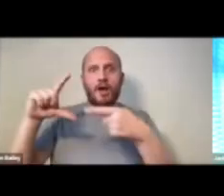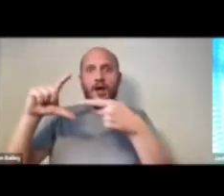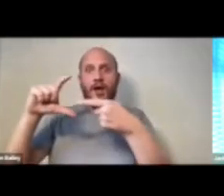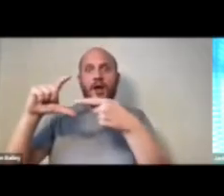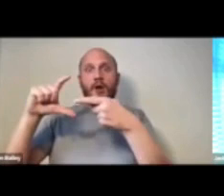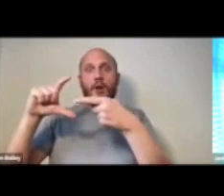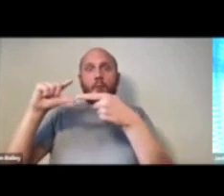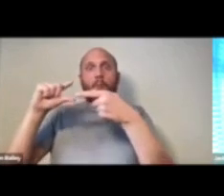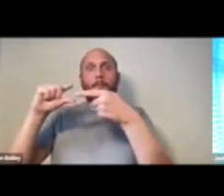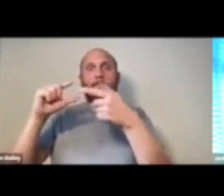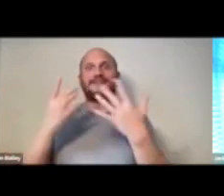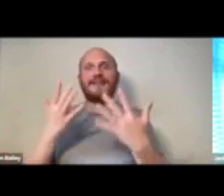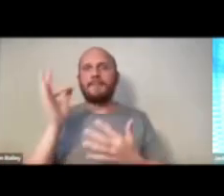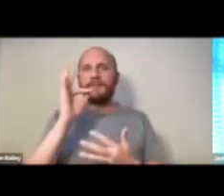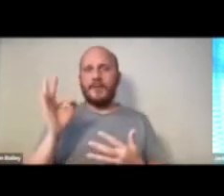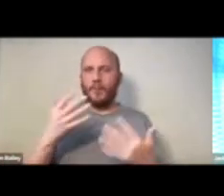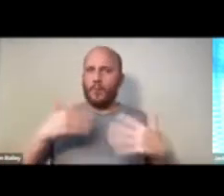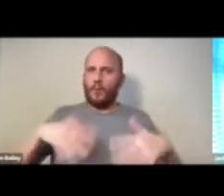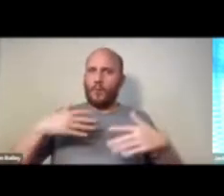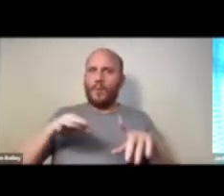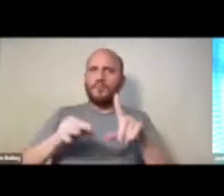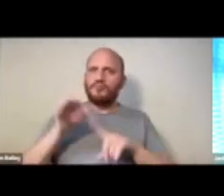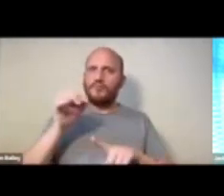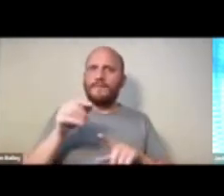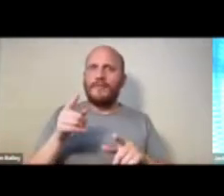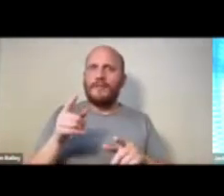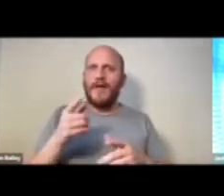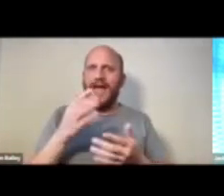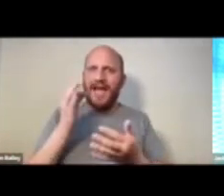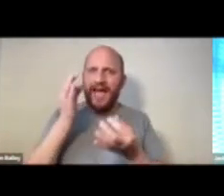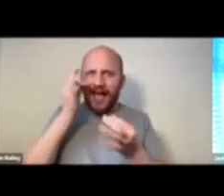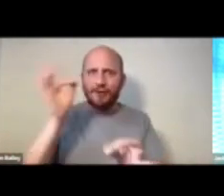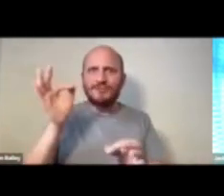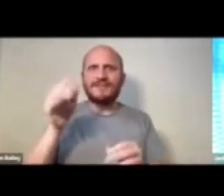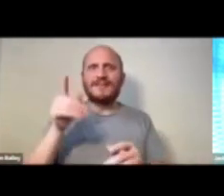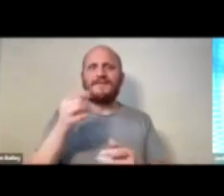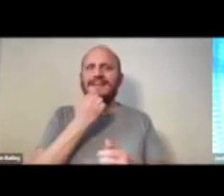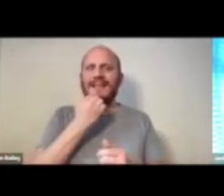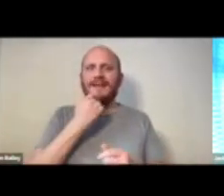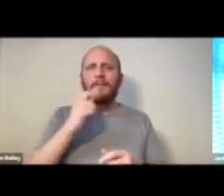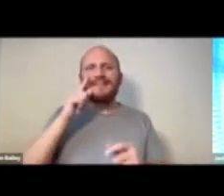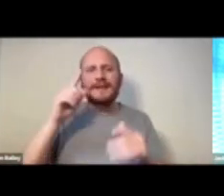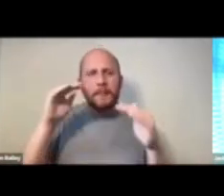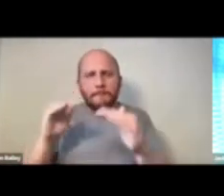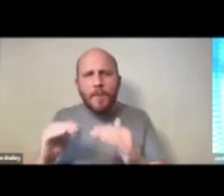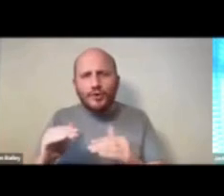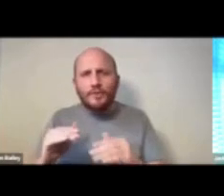data, whereas it might be less significant going from 3% to 2% at the bottom of the table.